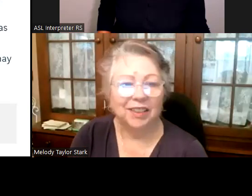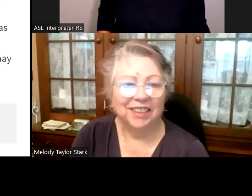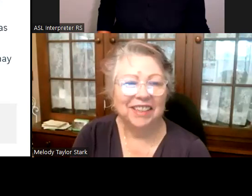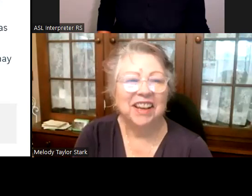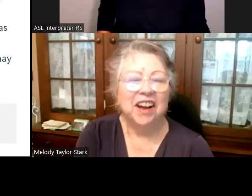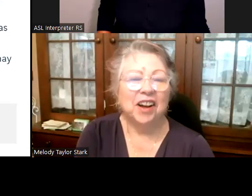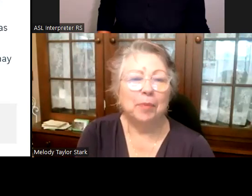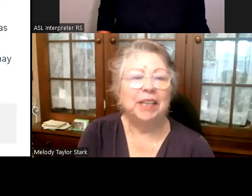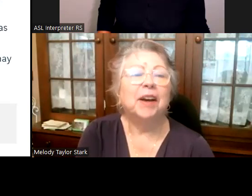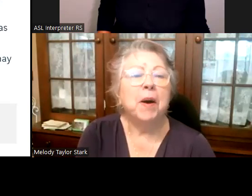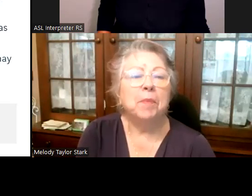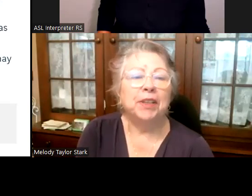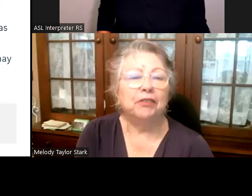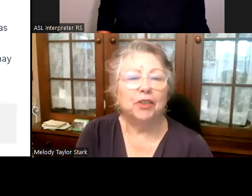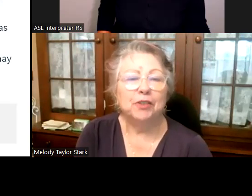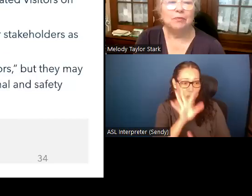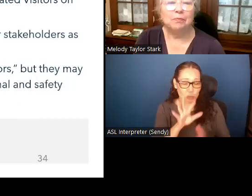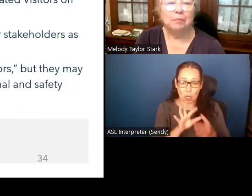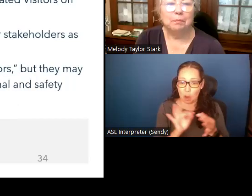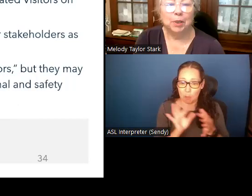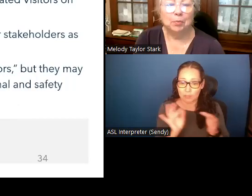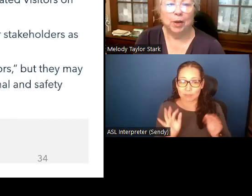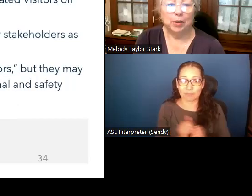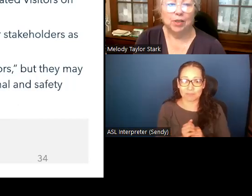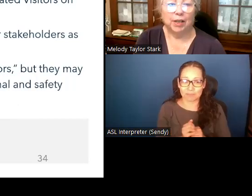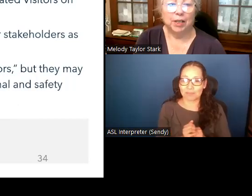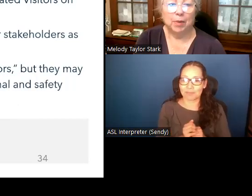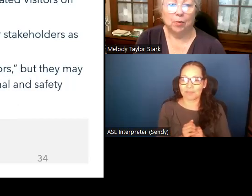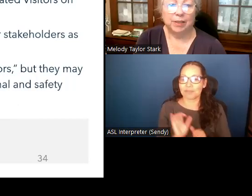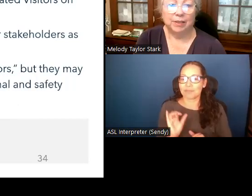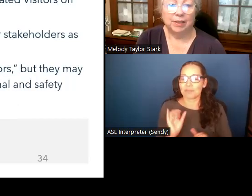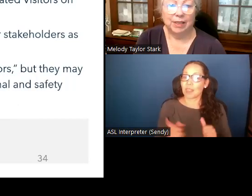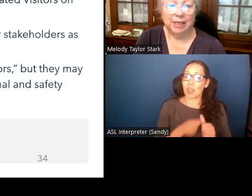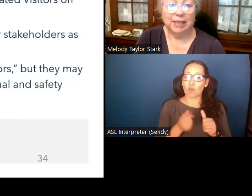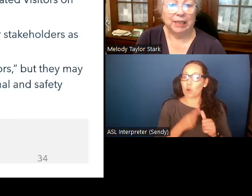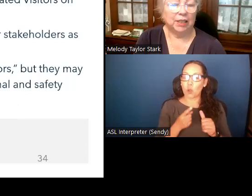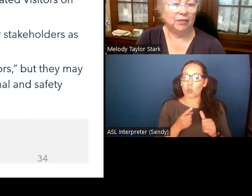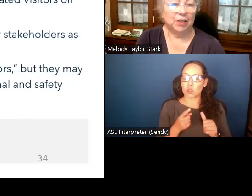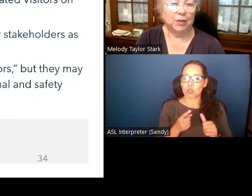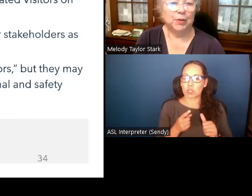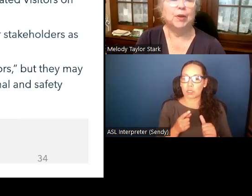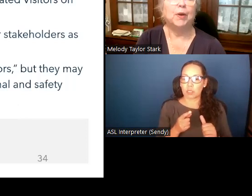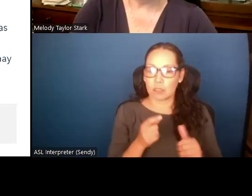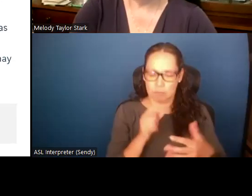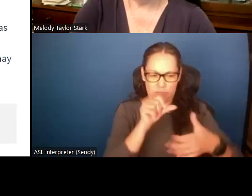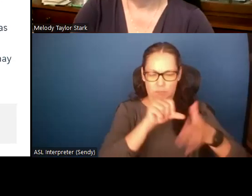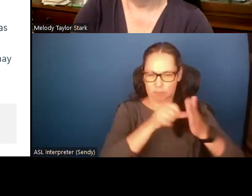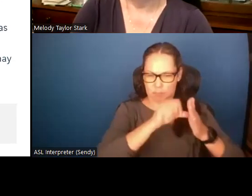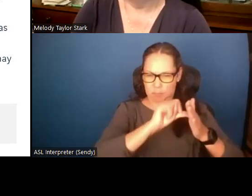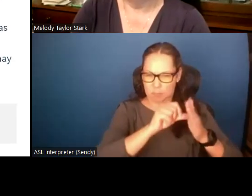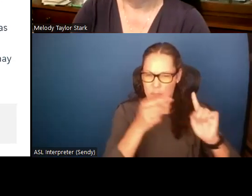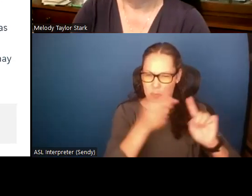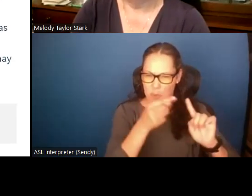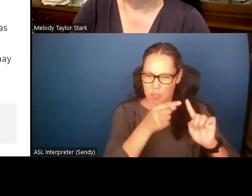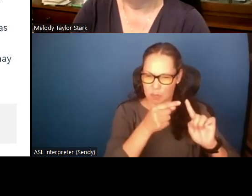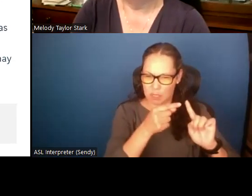of comment. But in the first bullet point where it's talking about resident designated visitors, but then it goes